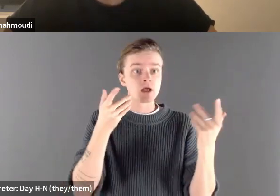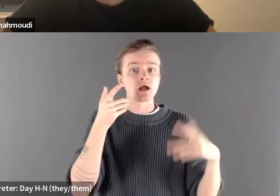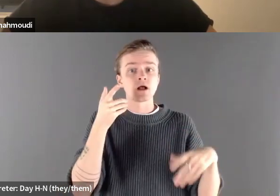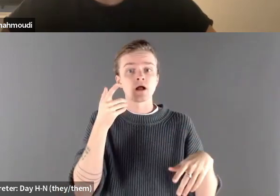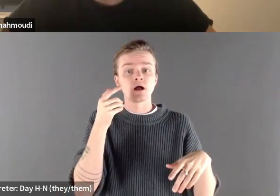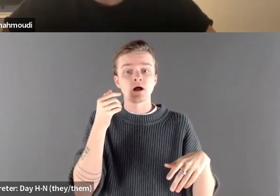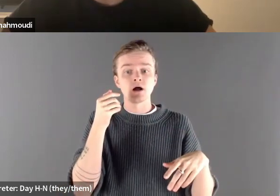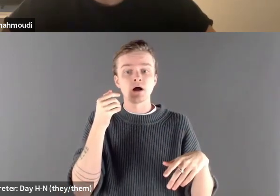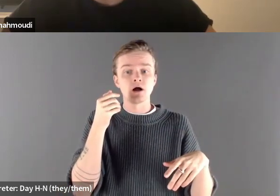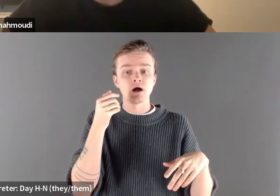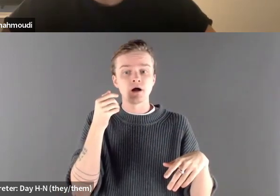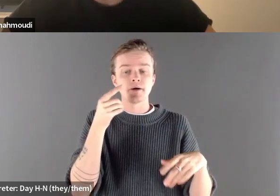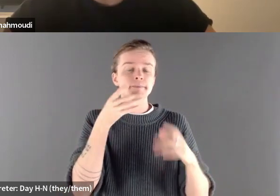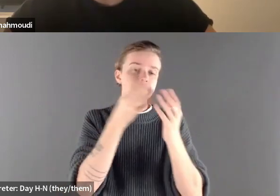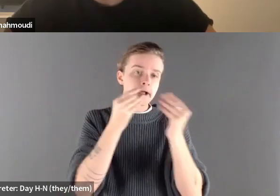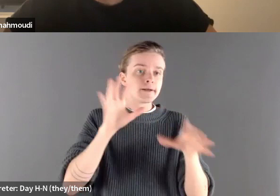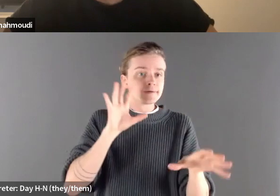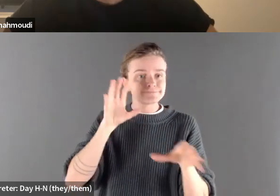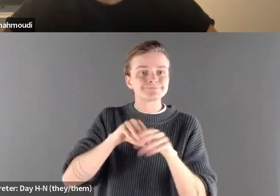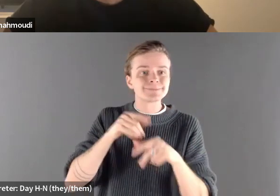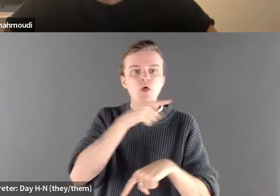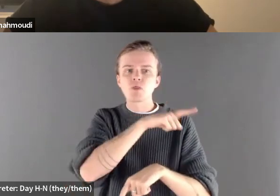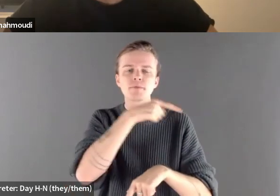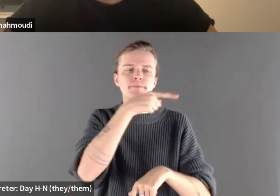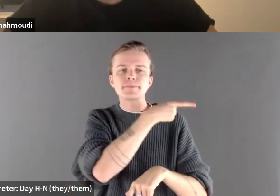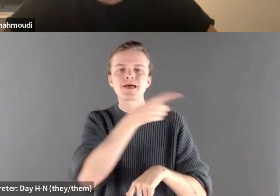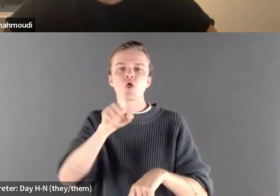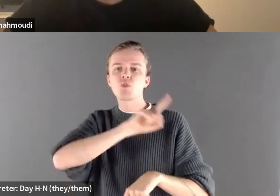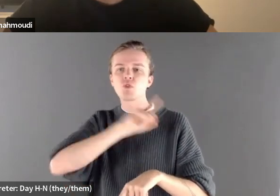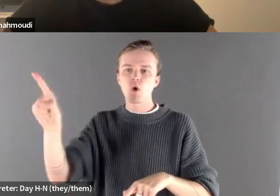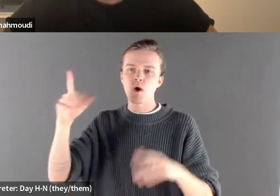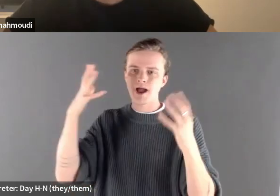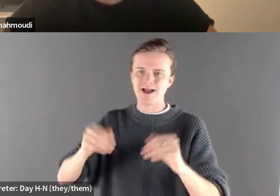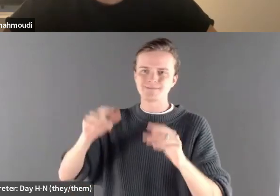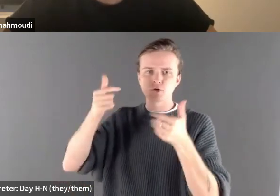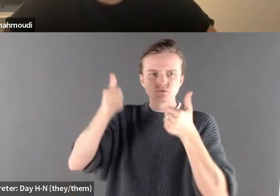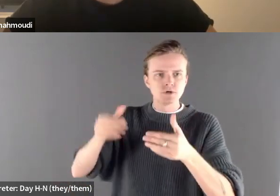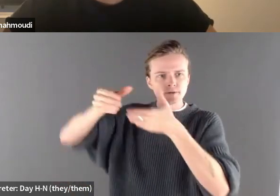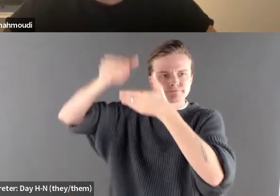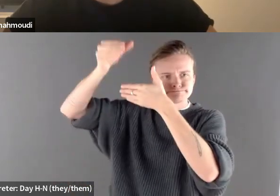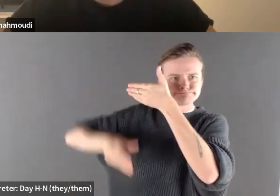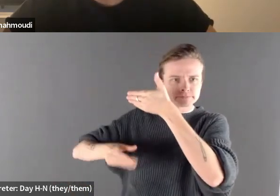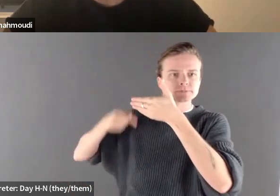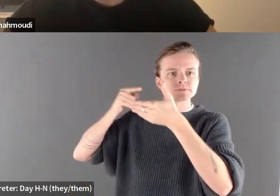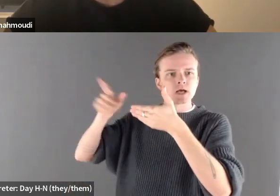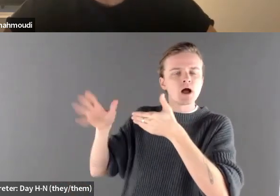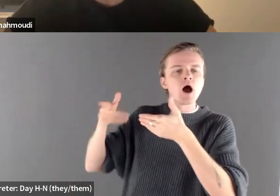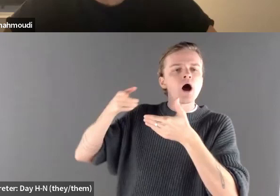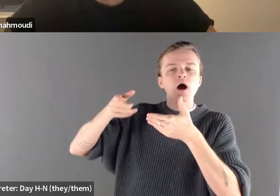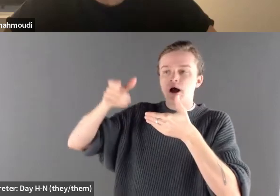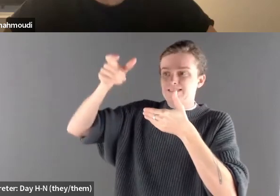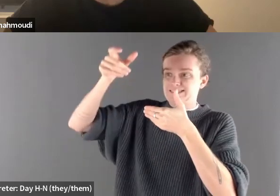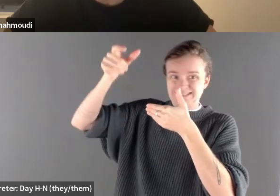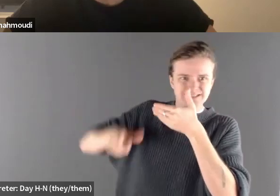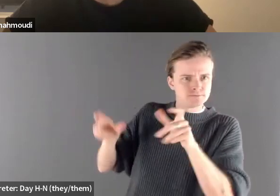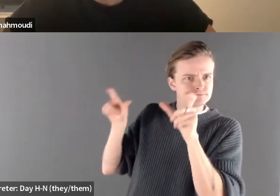ways not protecting themselves against potential scraping. We don't engage with them from a point of view of partnership, but that